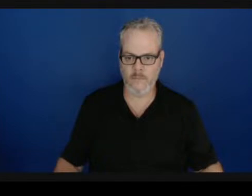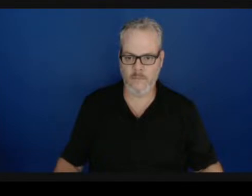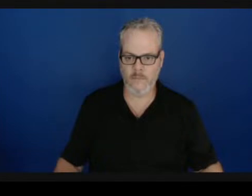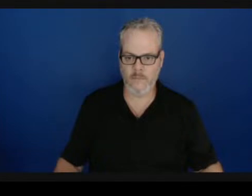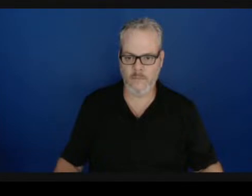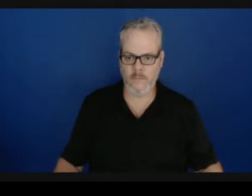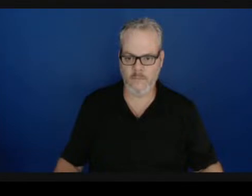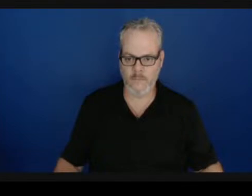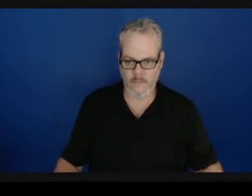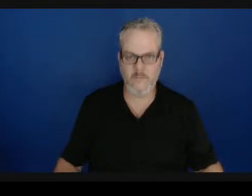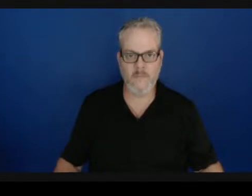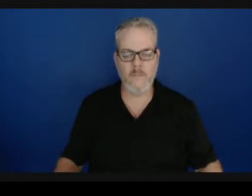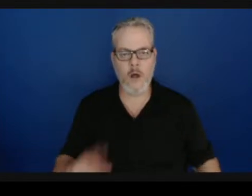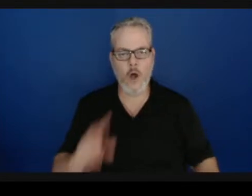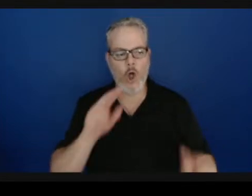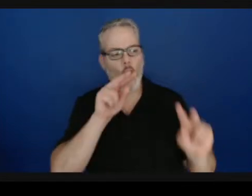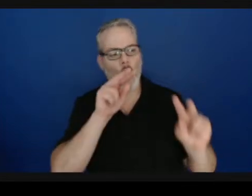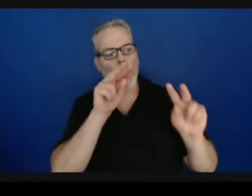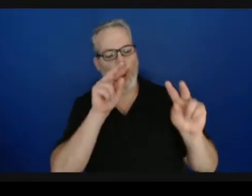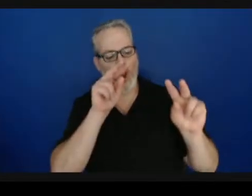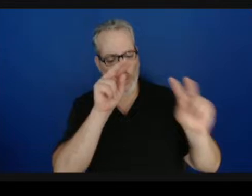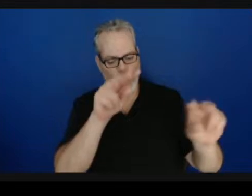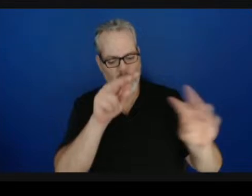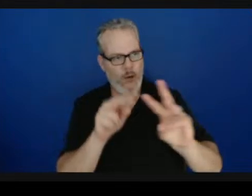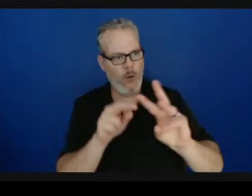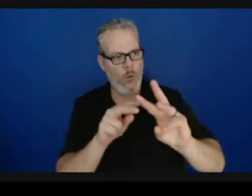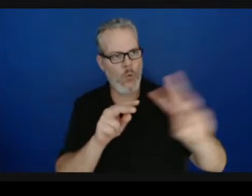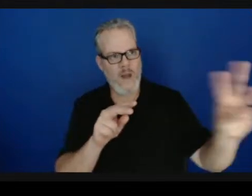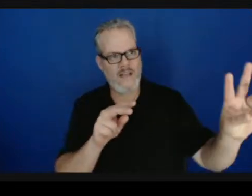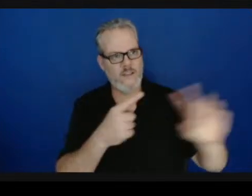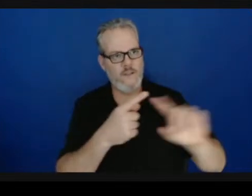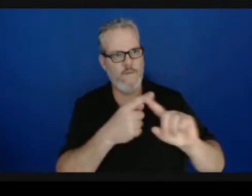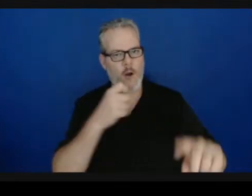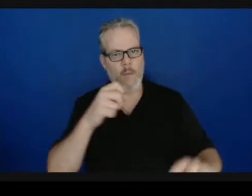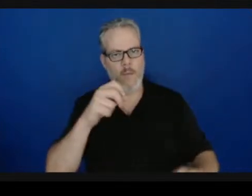Yeah, from Pu'o looking west into Nāpau Crater.